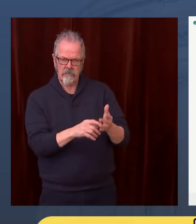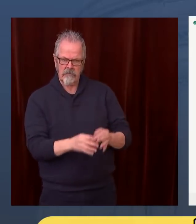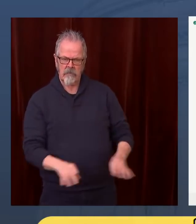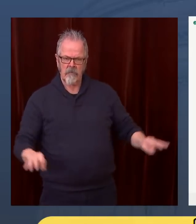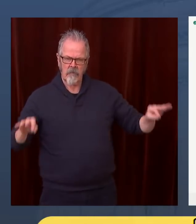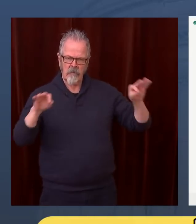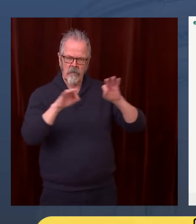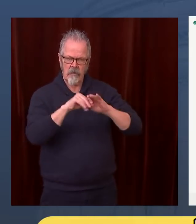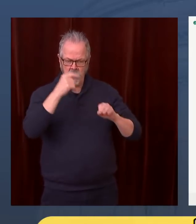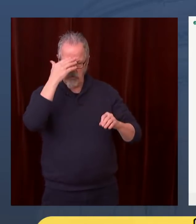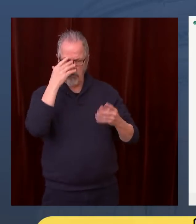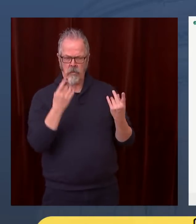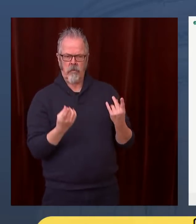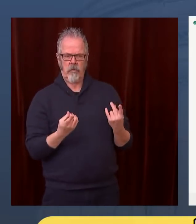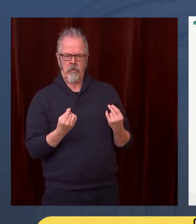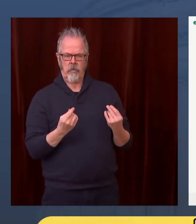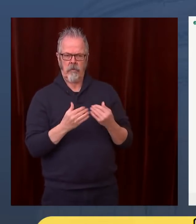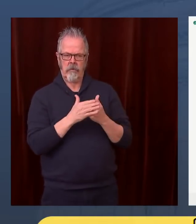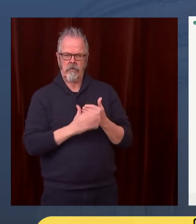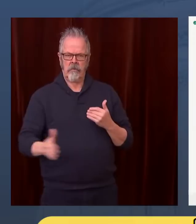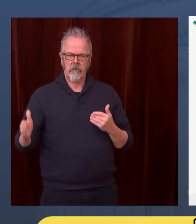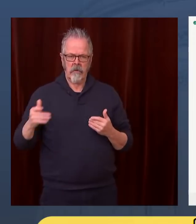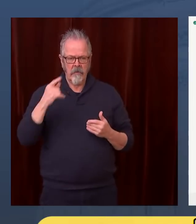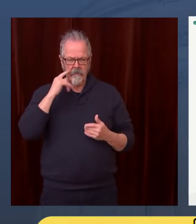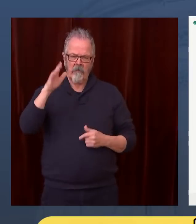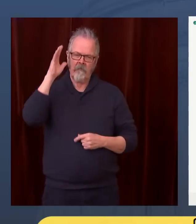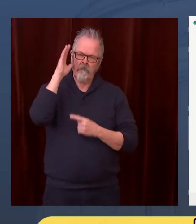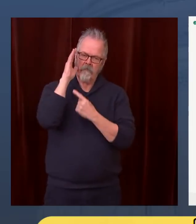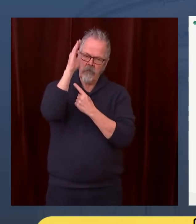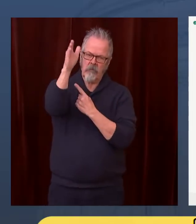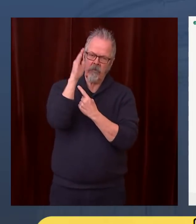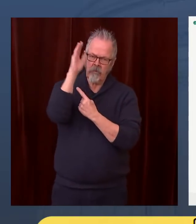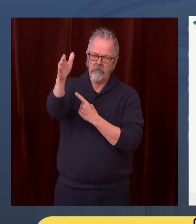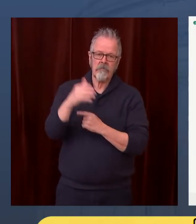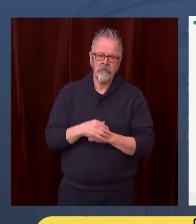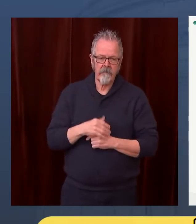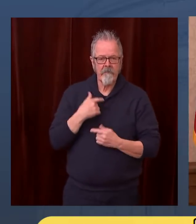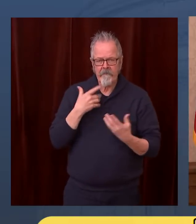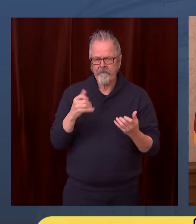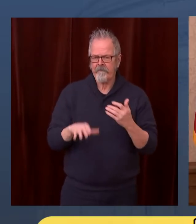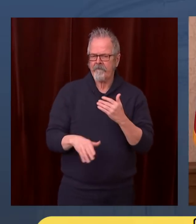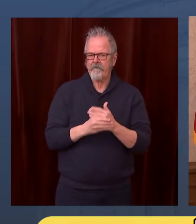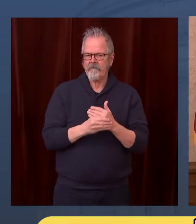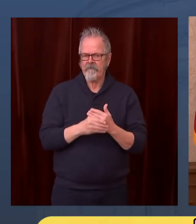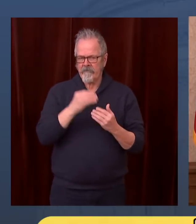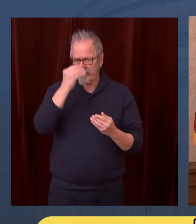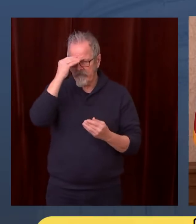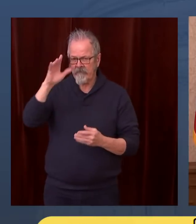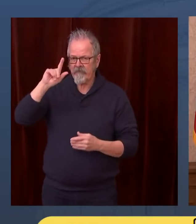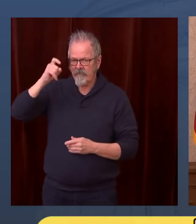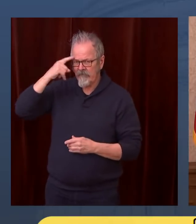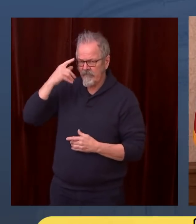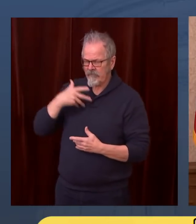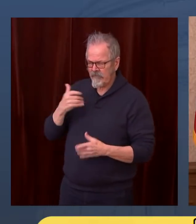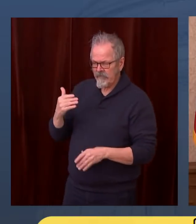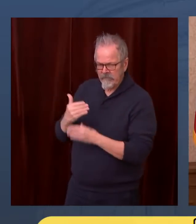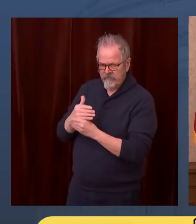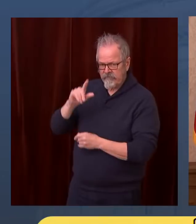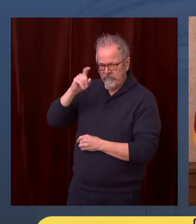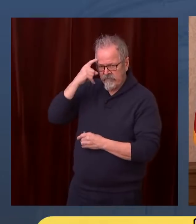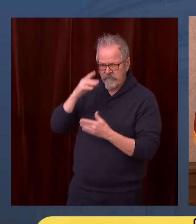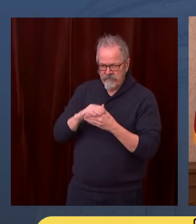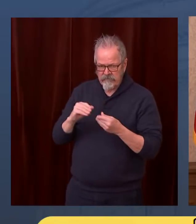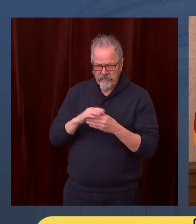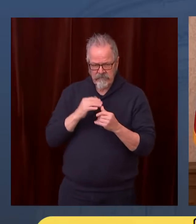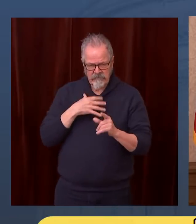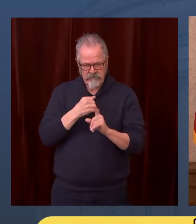a public health standpoint as we move forward. So just wanted to add that, Governor. Yeah, and if I just dovetail on that, there's one thing I hope does not happen